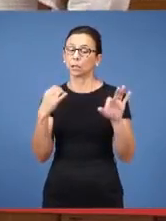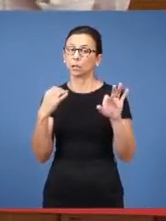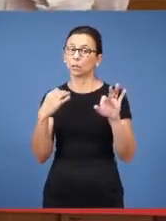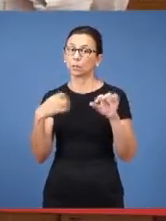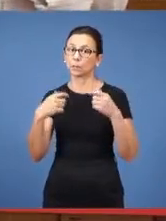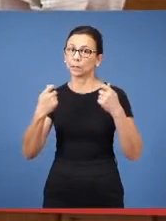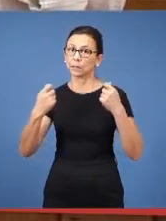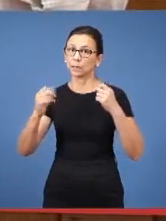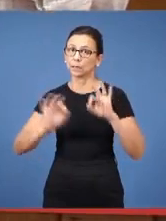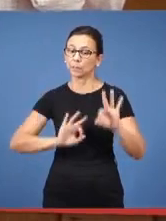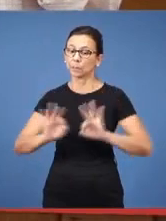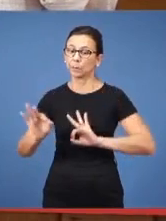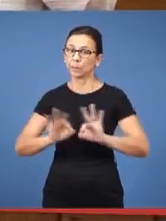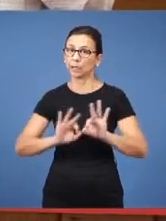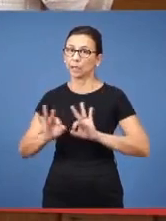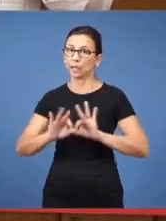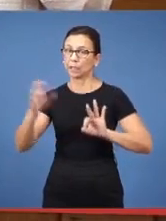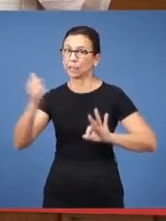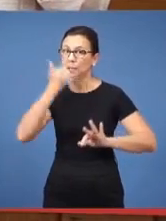The church is ready